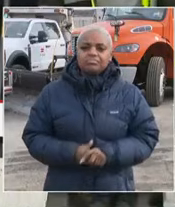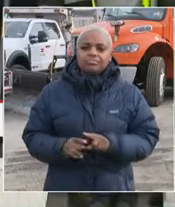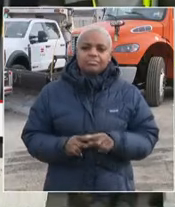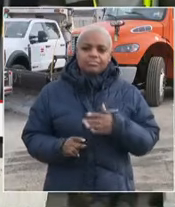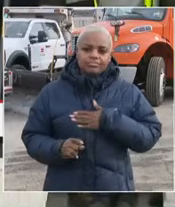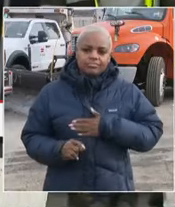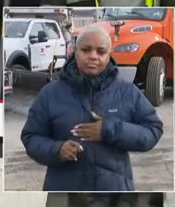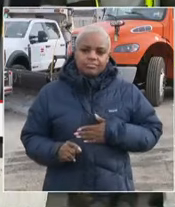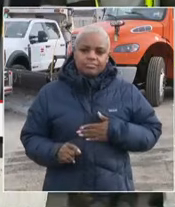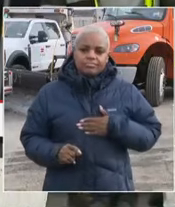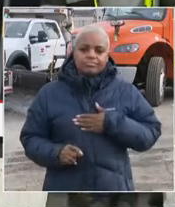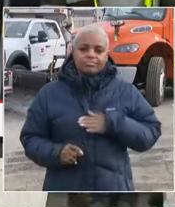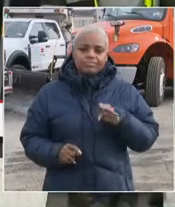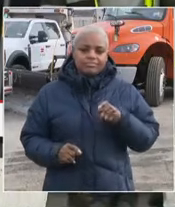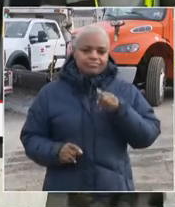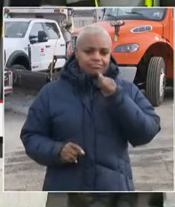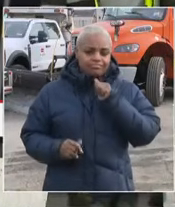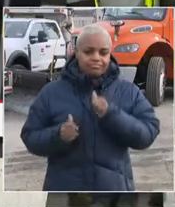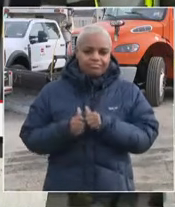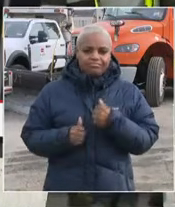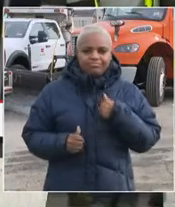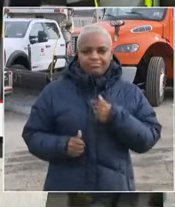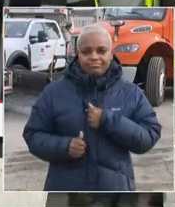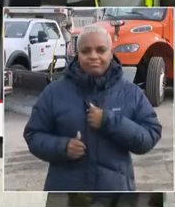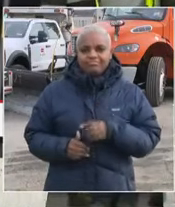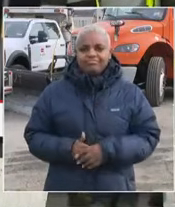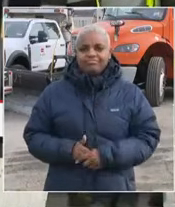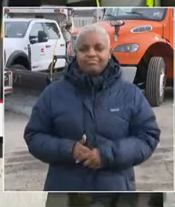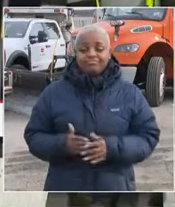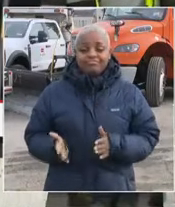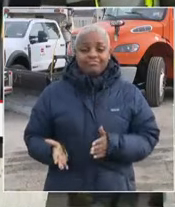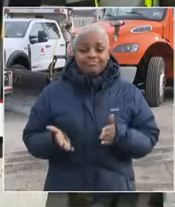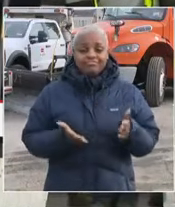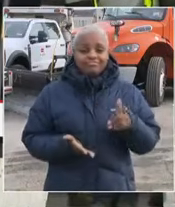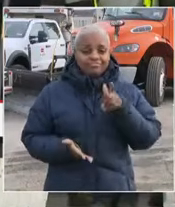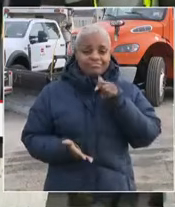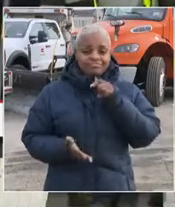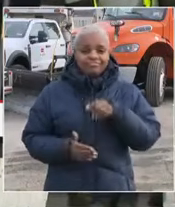us. And with that, I'll turn it over to the GM.